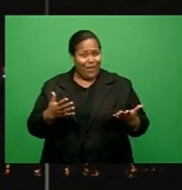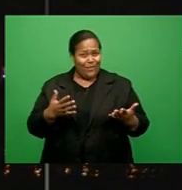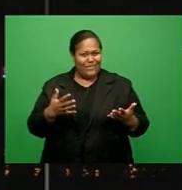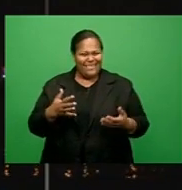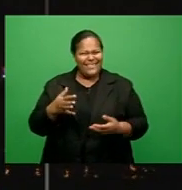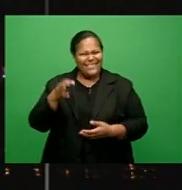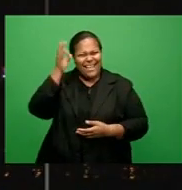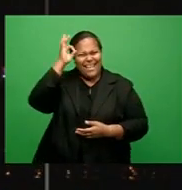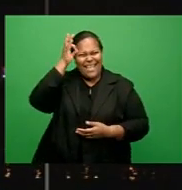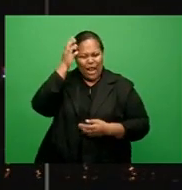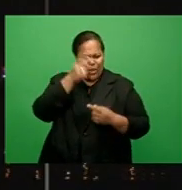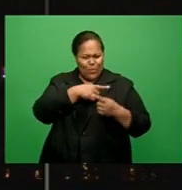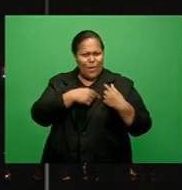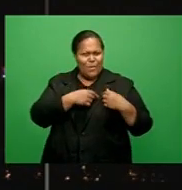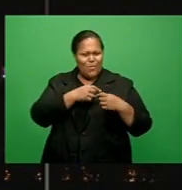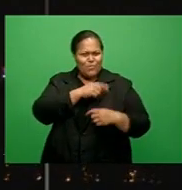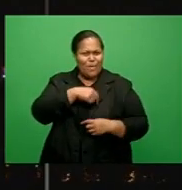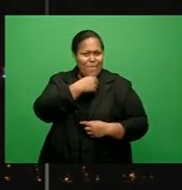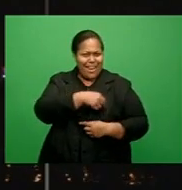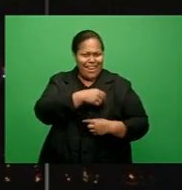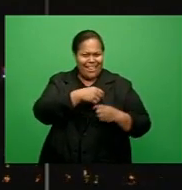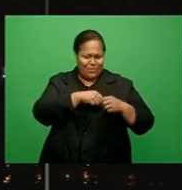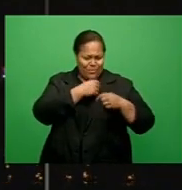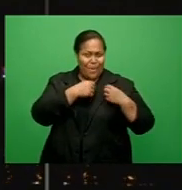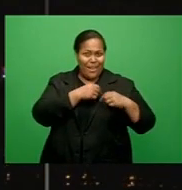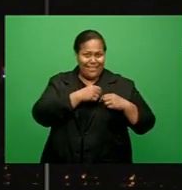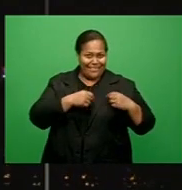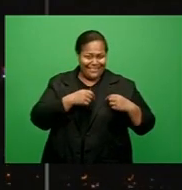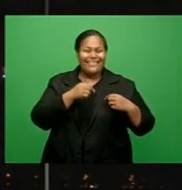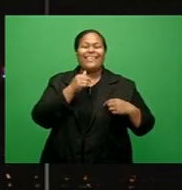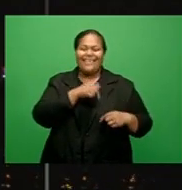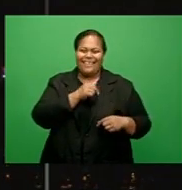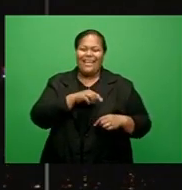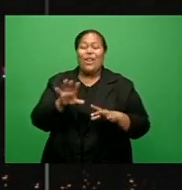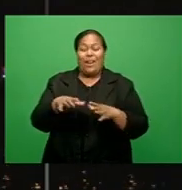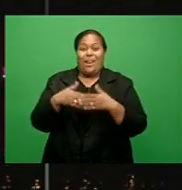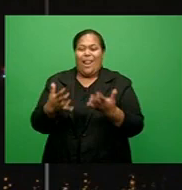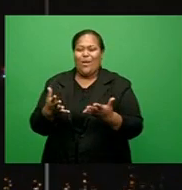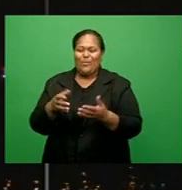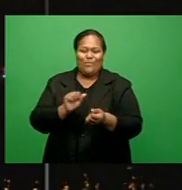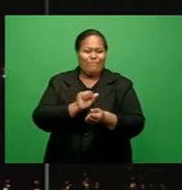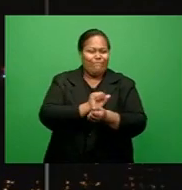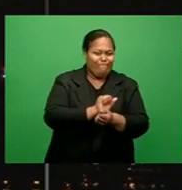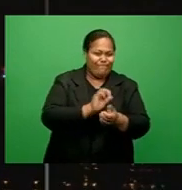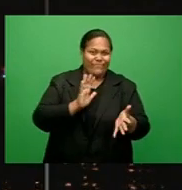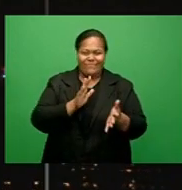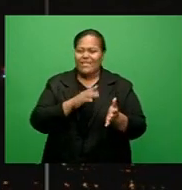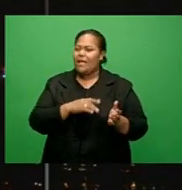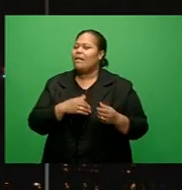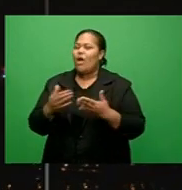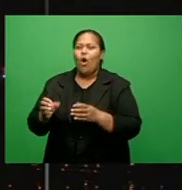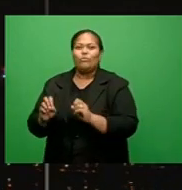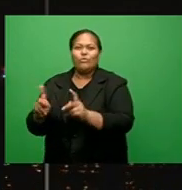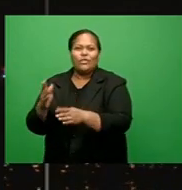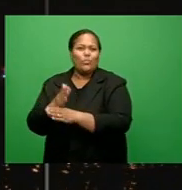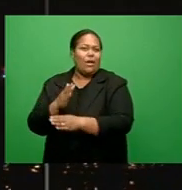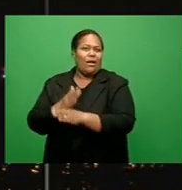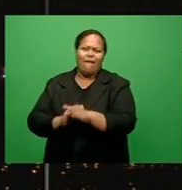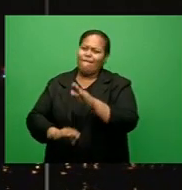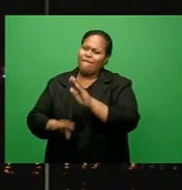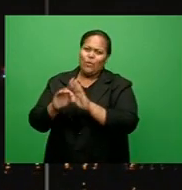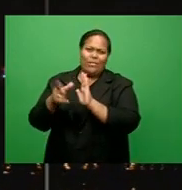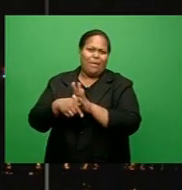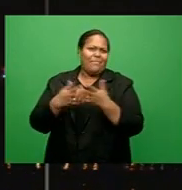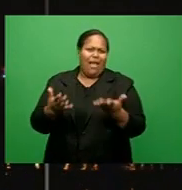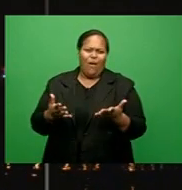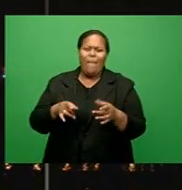Ribbon Employment Expo in 2018. The Fiji Correction Services is monitoring the progress of these offenders because many of them face